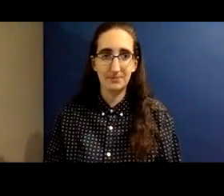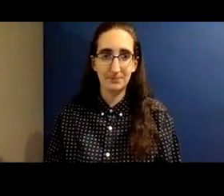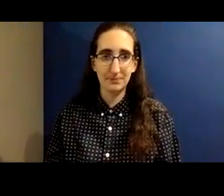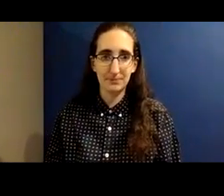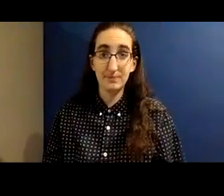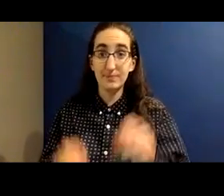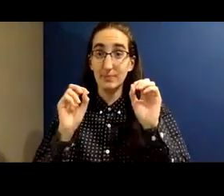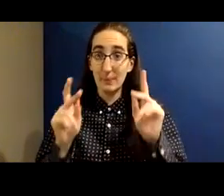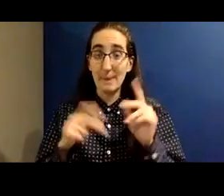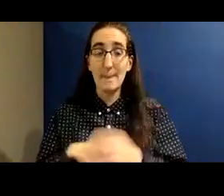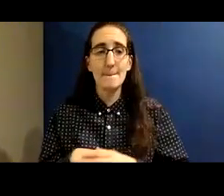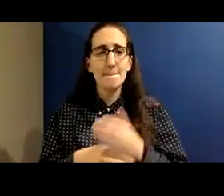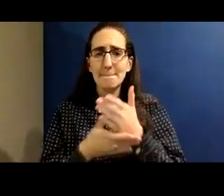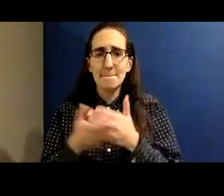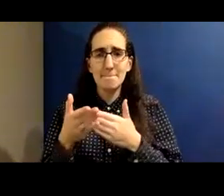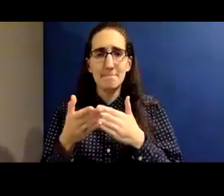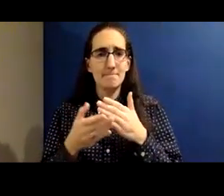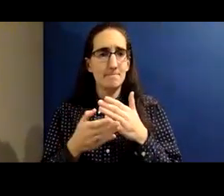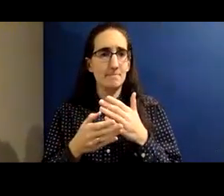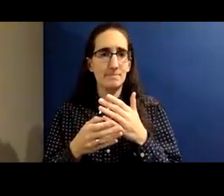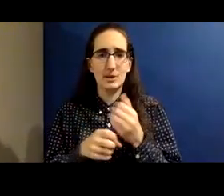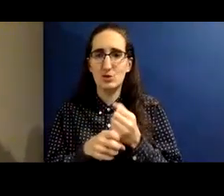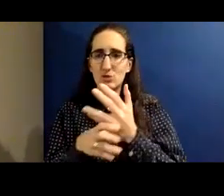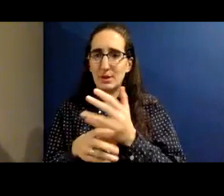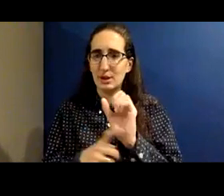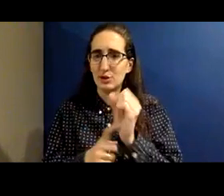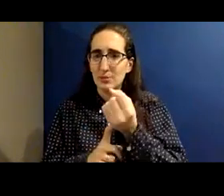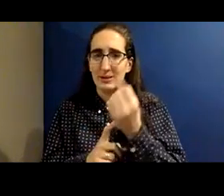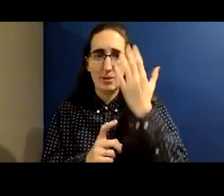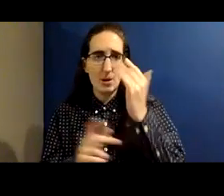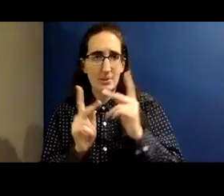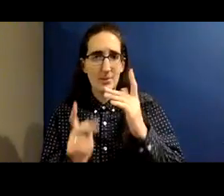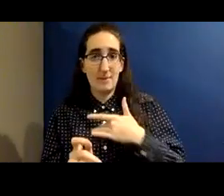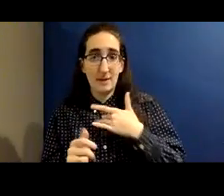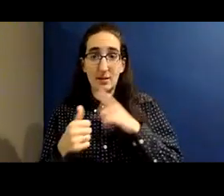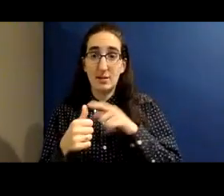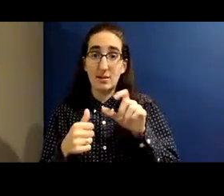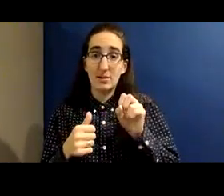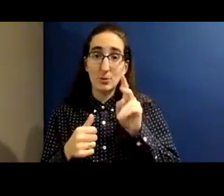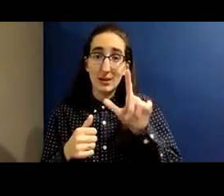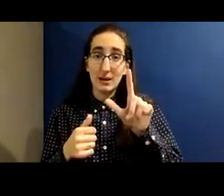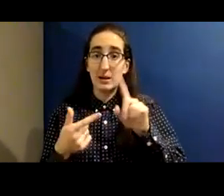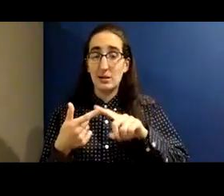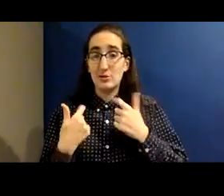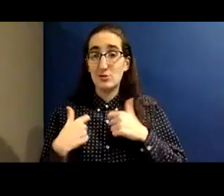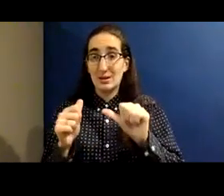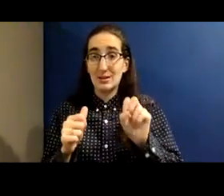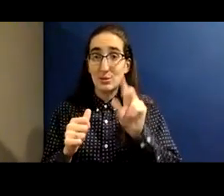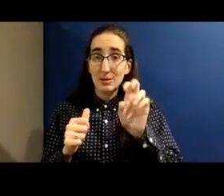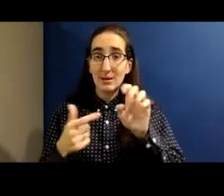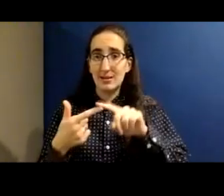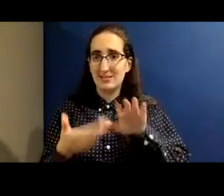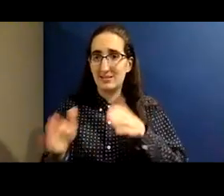All right, so what are some of the contributing circumstances to why people feel suicidal, attempt suicide, and die by